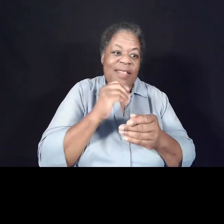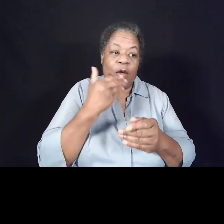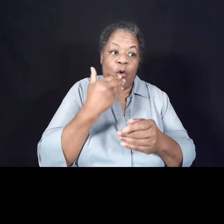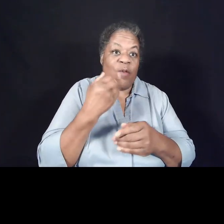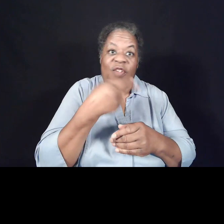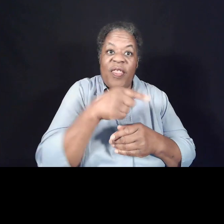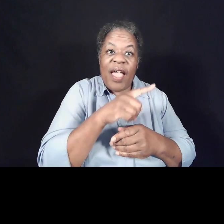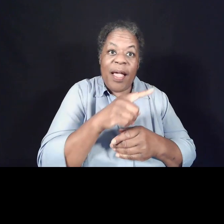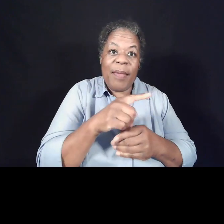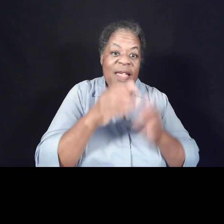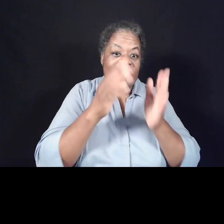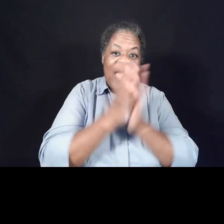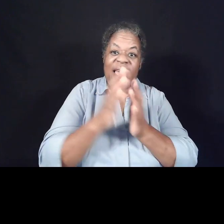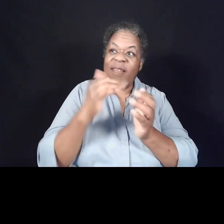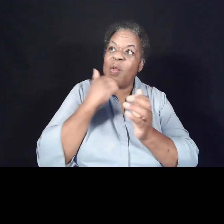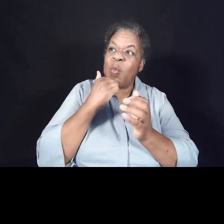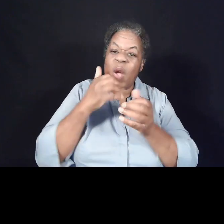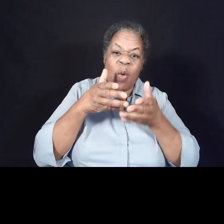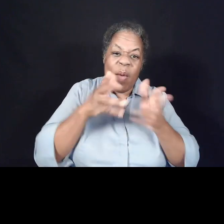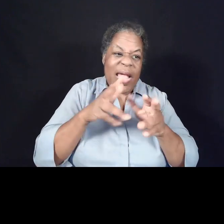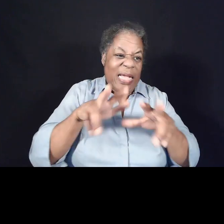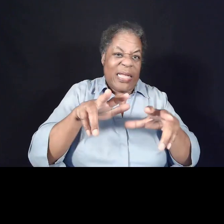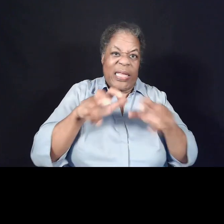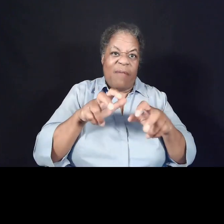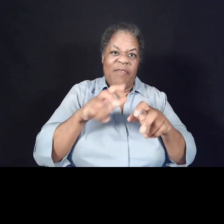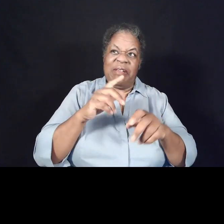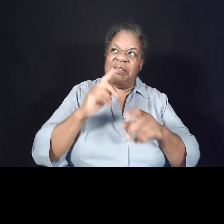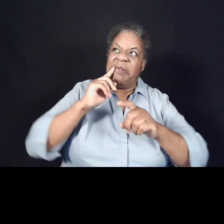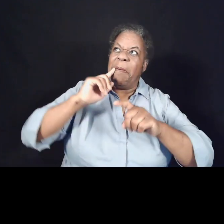in the wrong way, selfishly and demandingly.